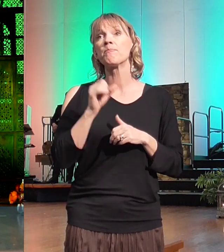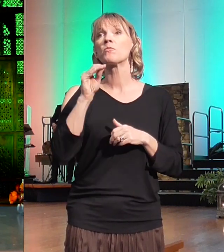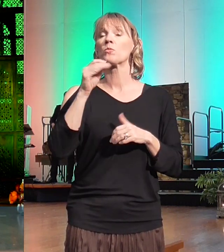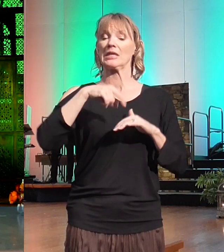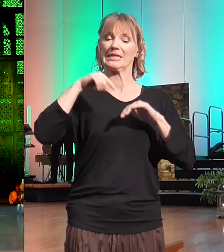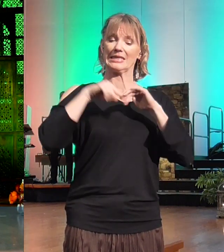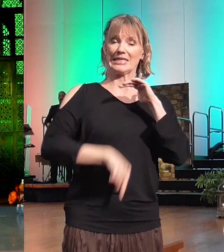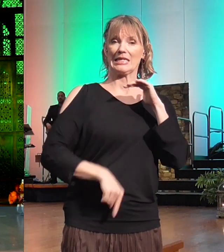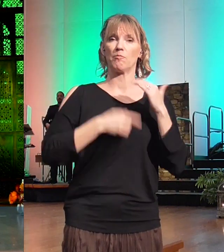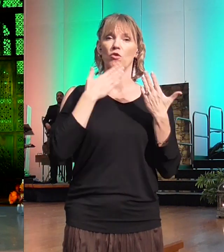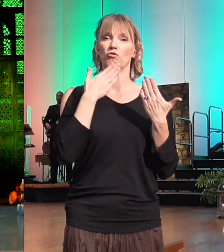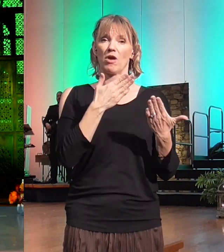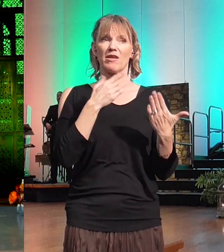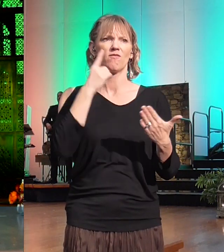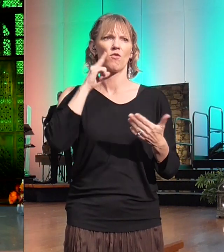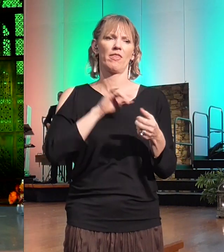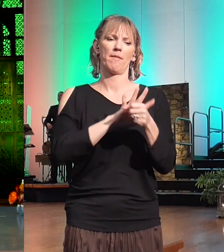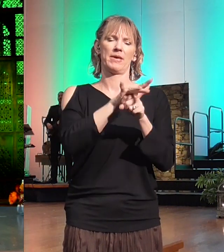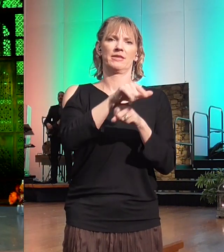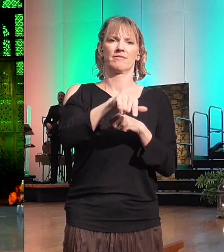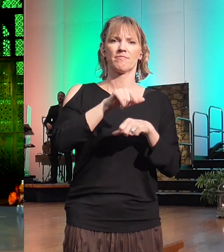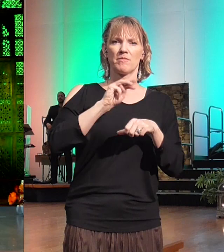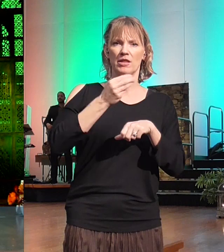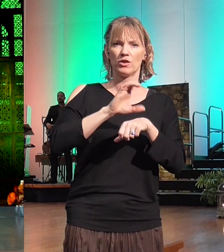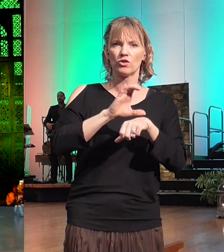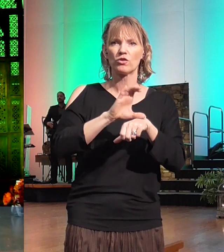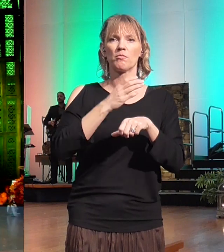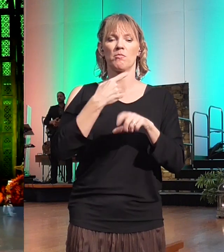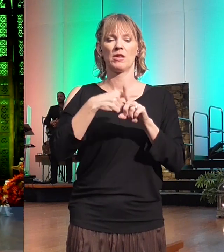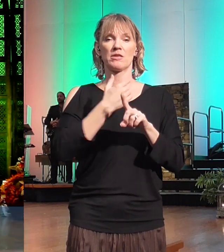gratitude for the abundance of Mile High Church and in our own lives, let us take